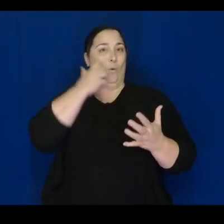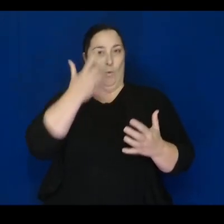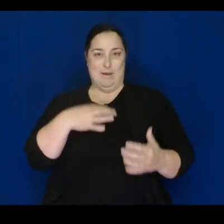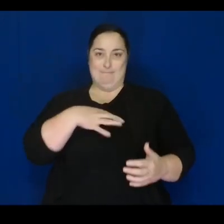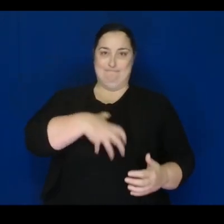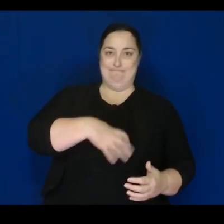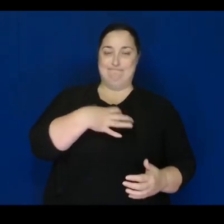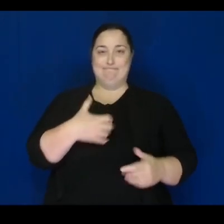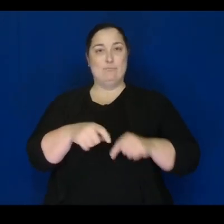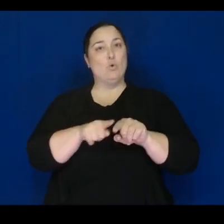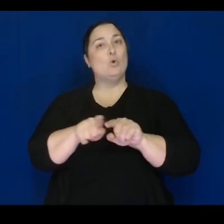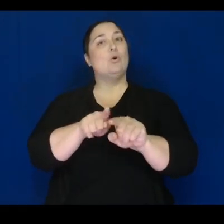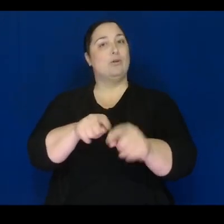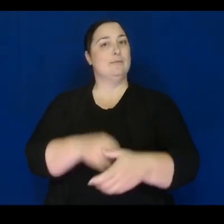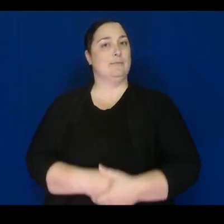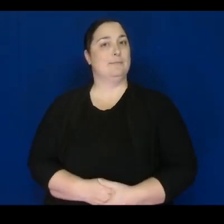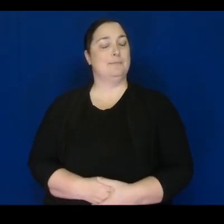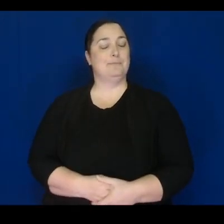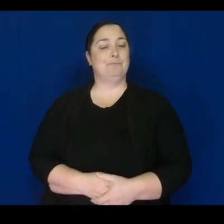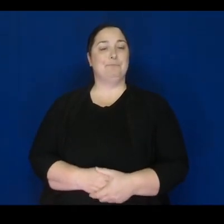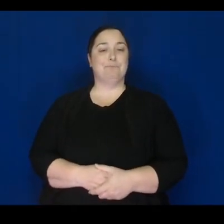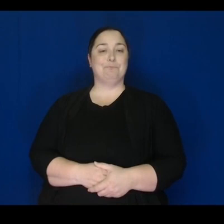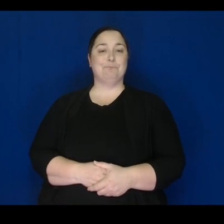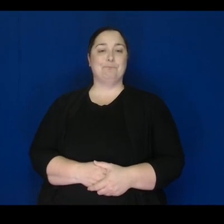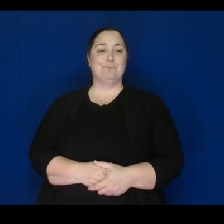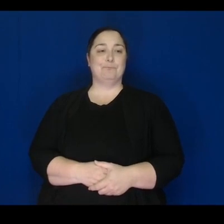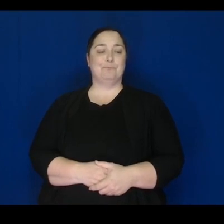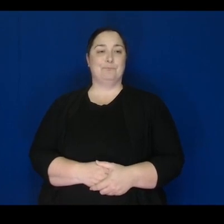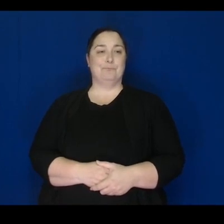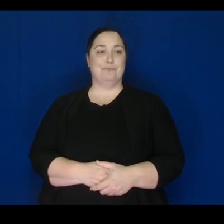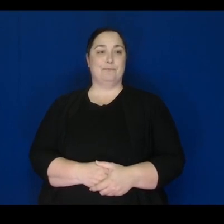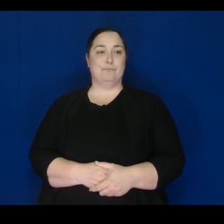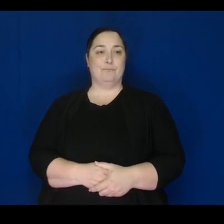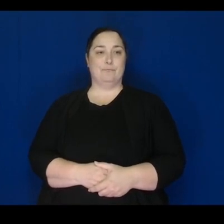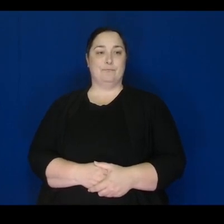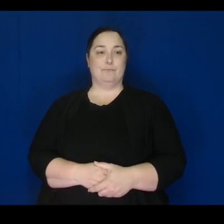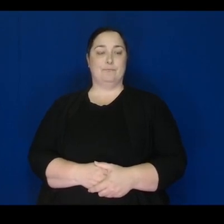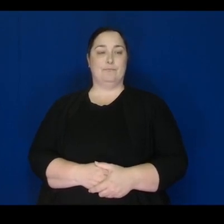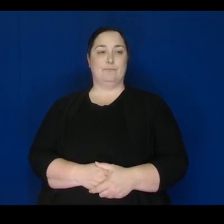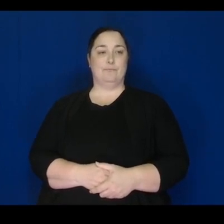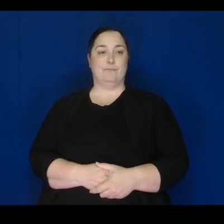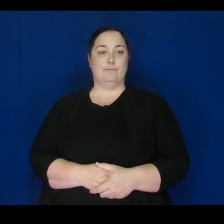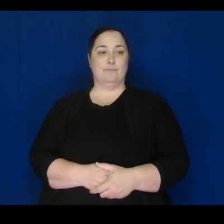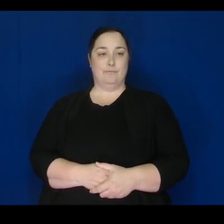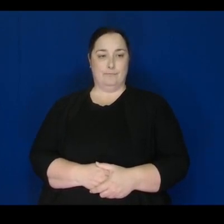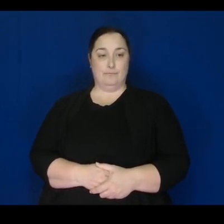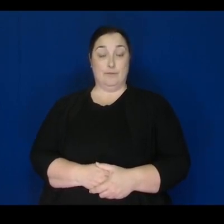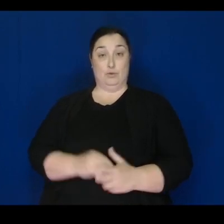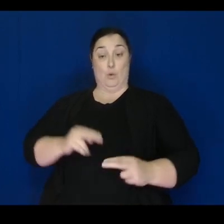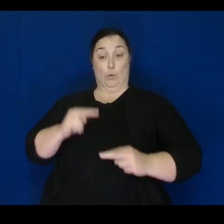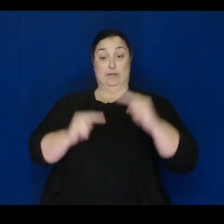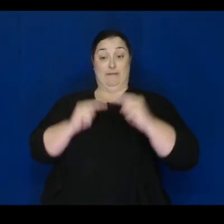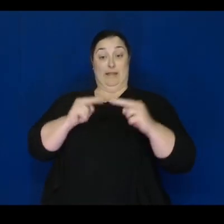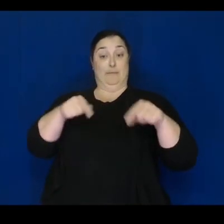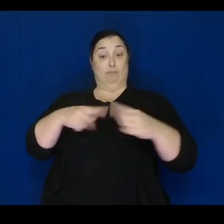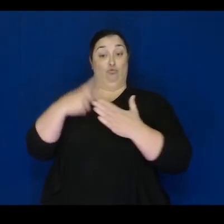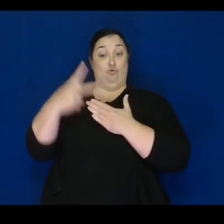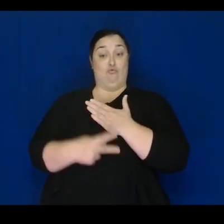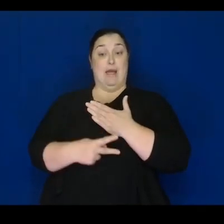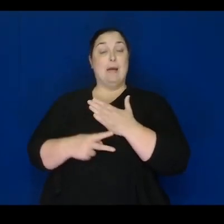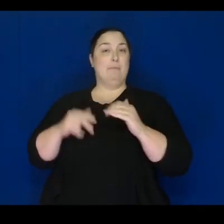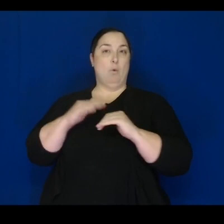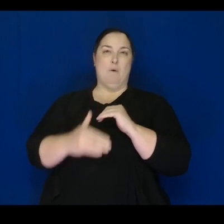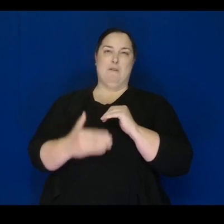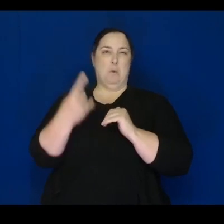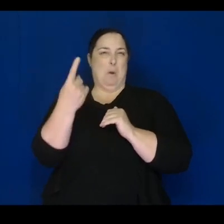as well. And from working on developing this program over the last year and a